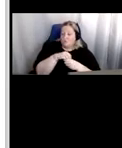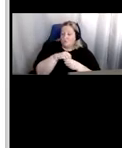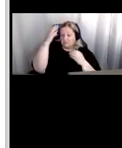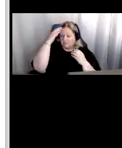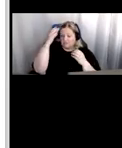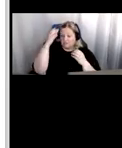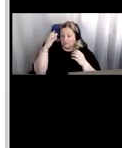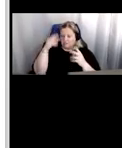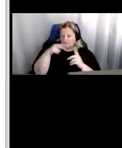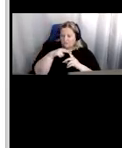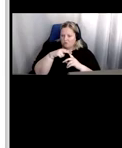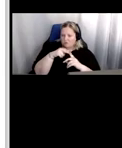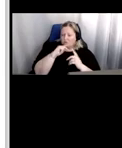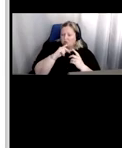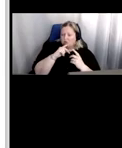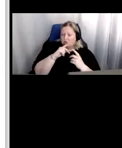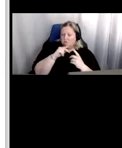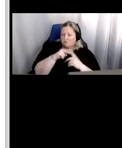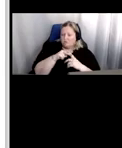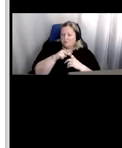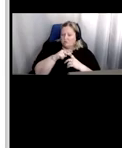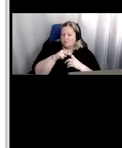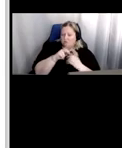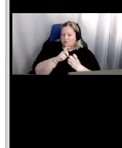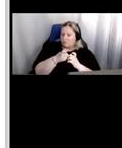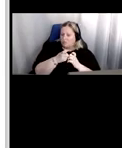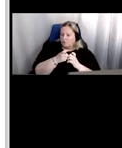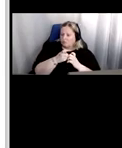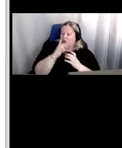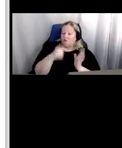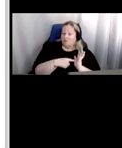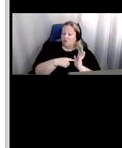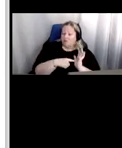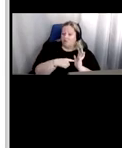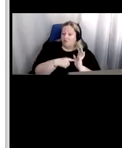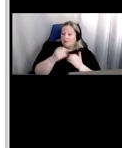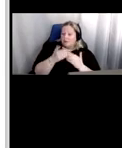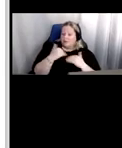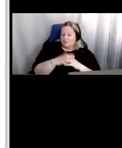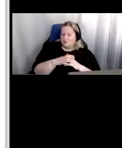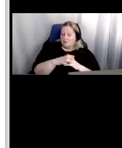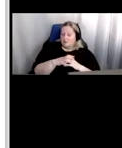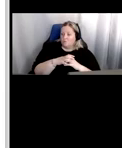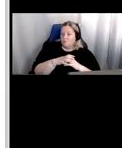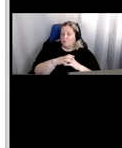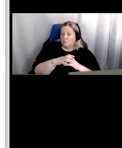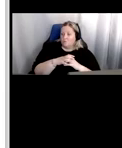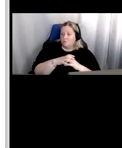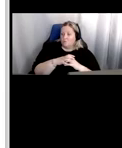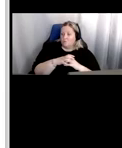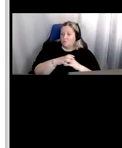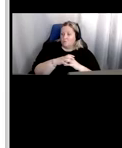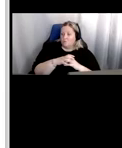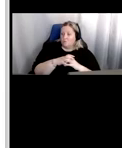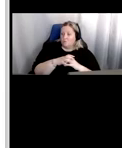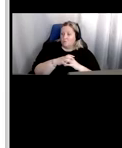And so those are actually, well, I'll show you actually in the next slide. You can plug them into your socket. So anything that plugs into